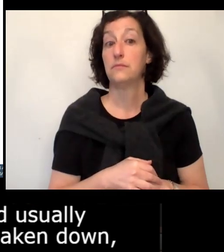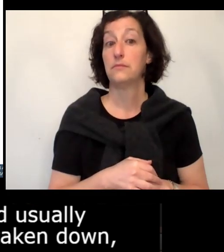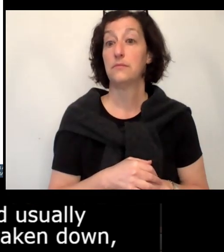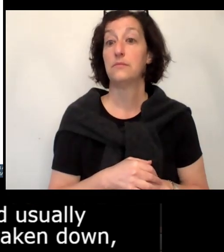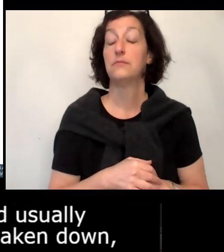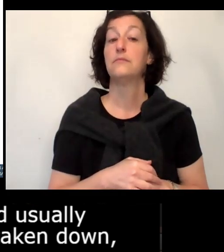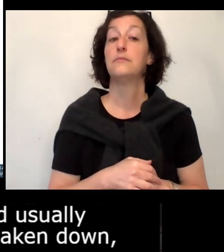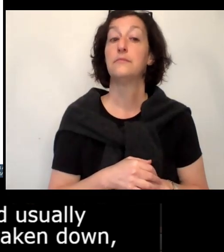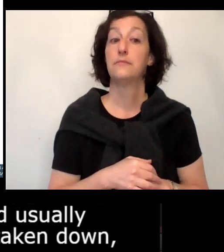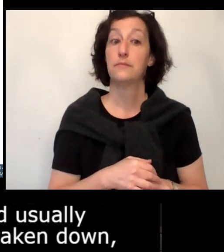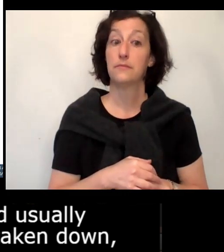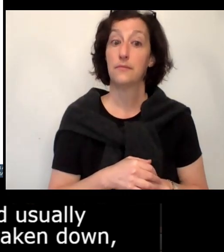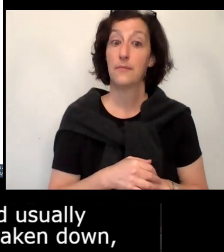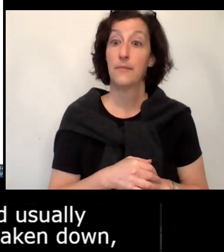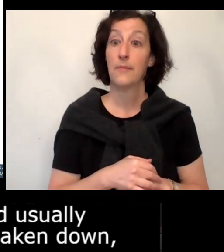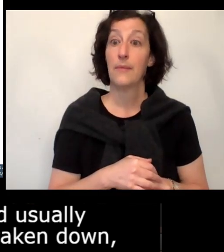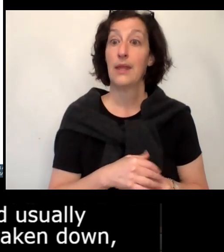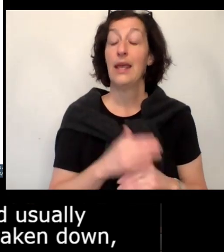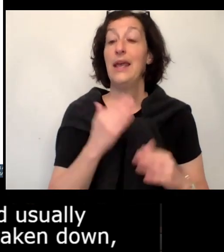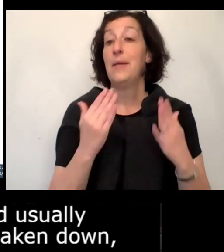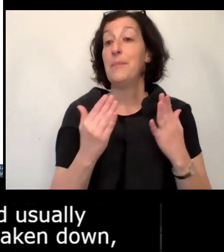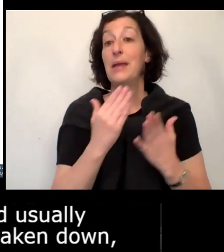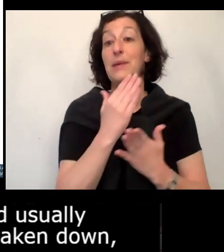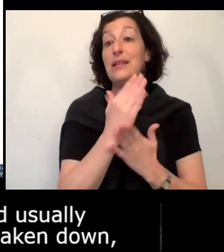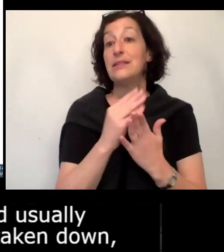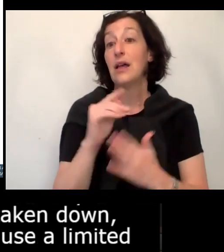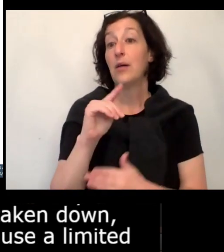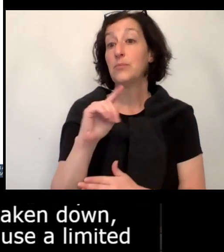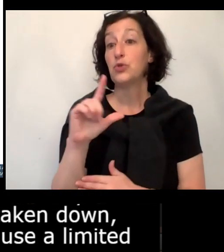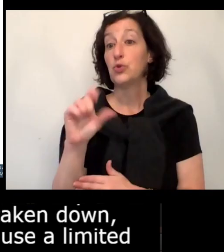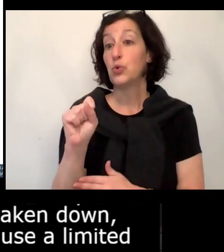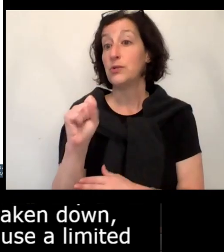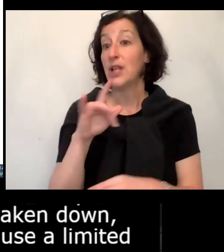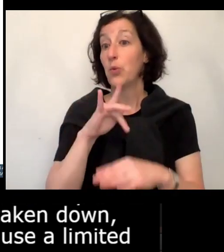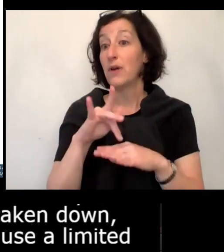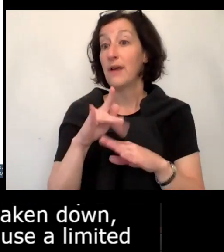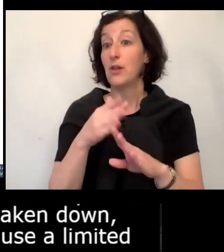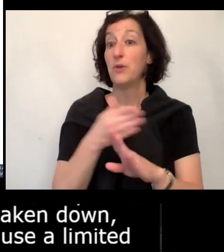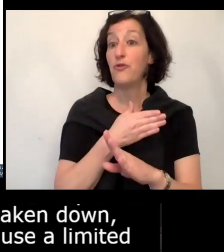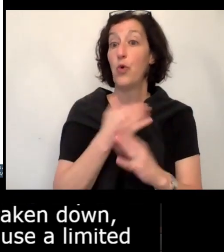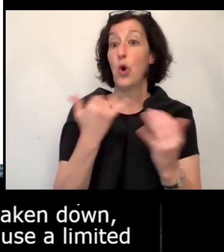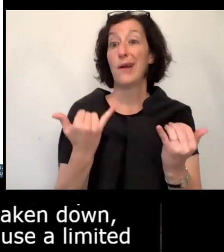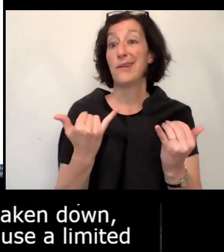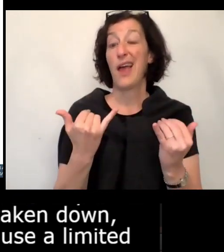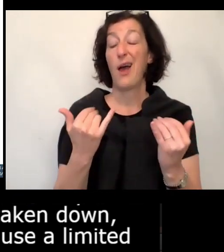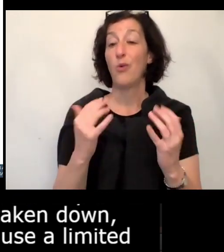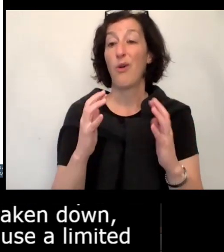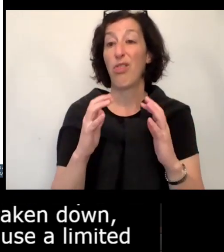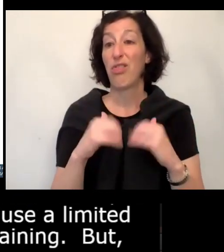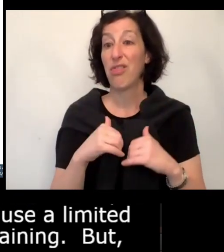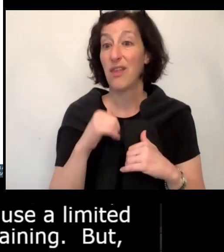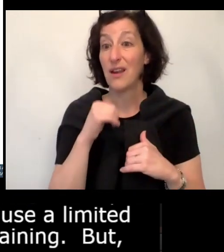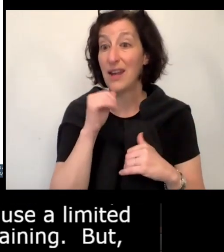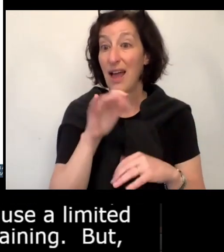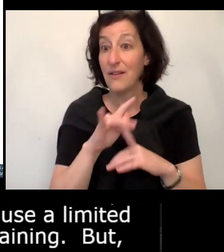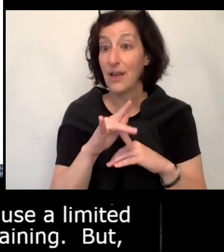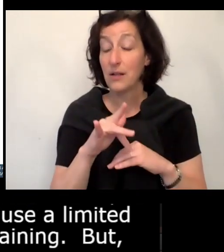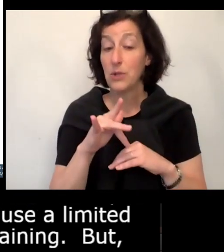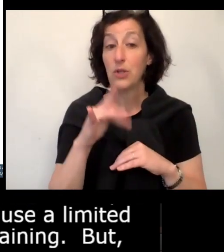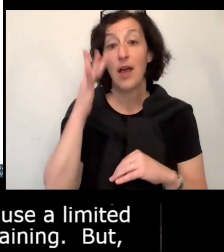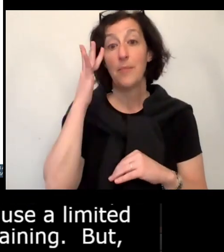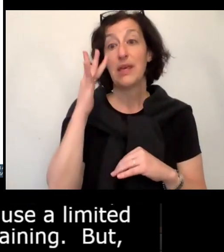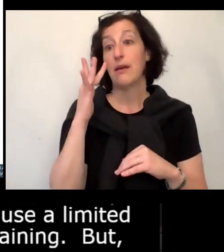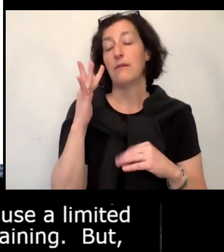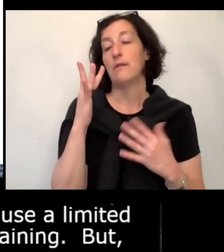the idea that because a limited number of people are using it, it's not worth maintaining. But of course, that is an